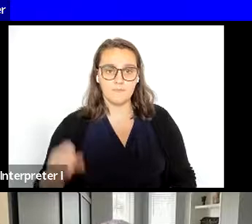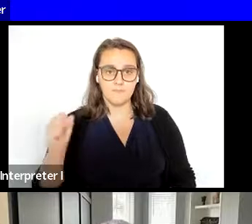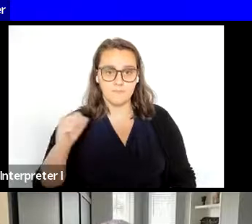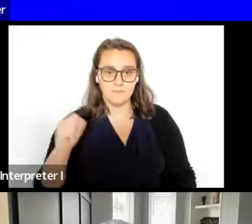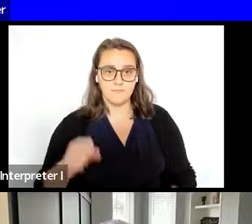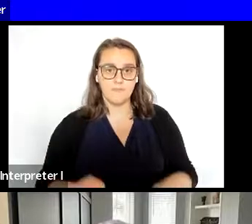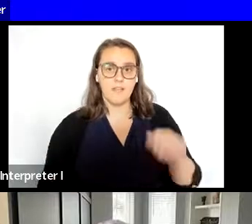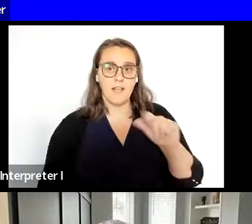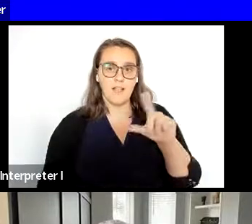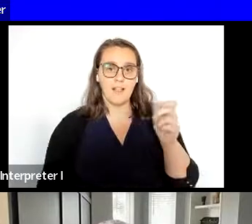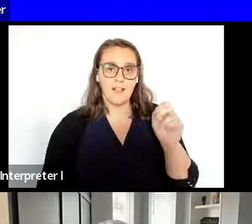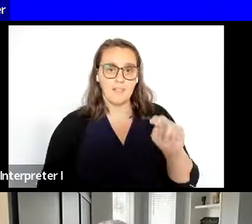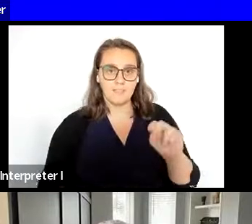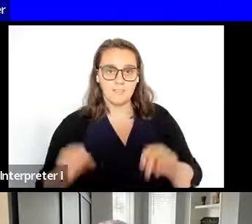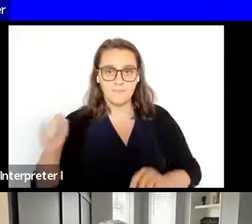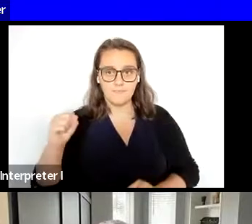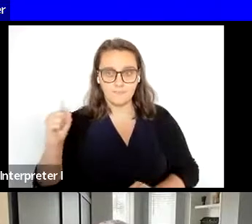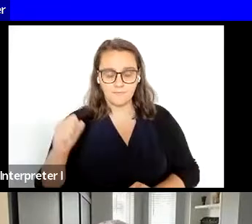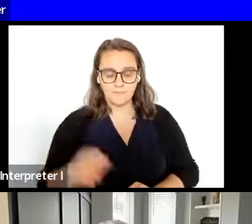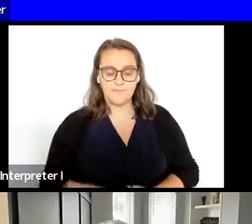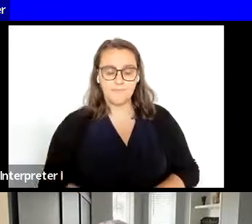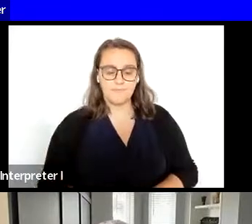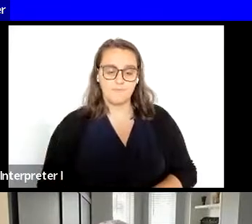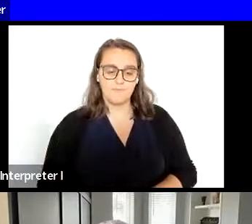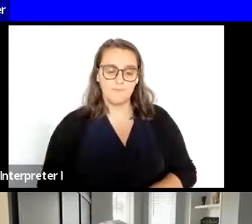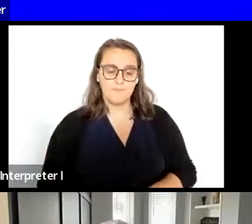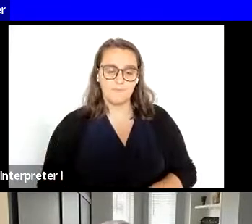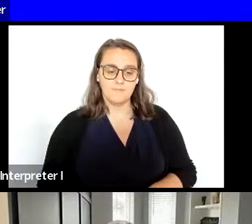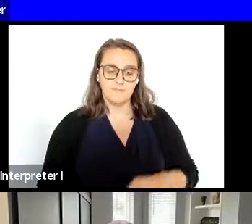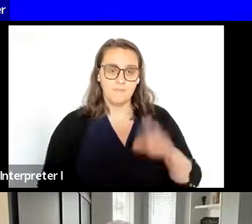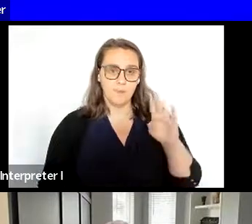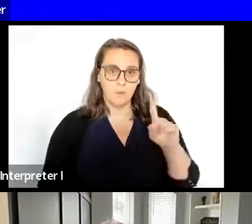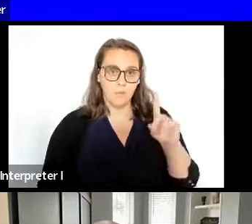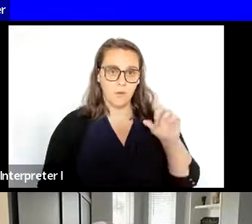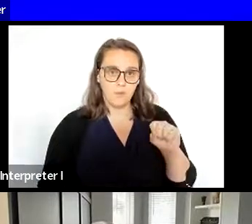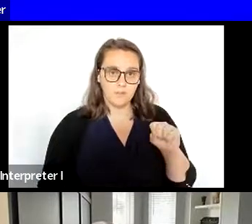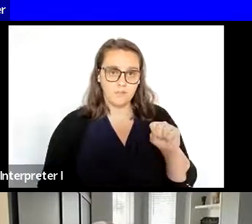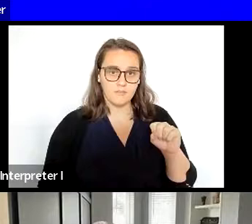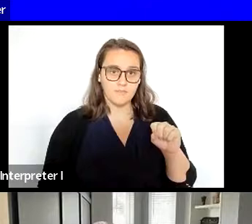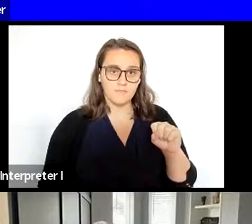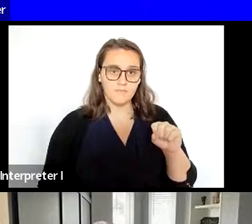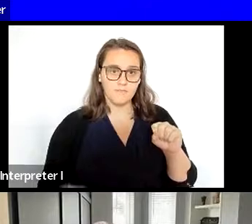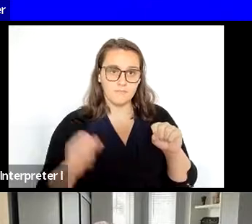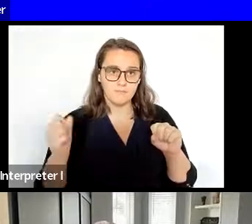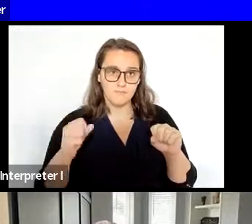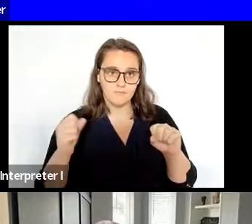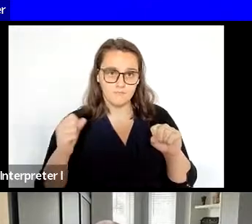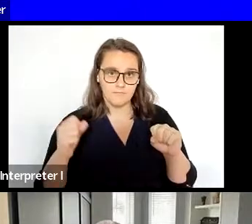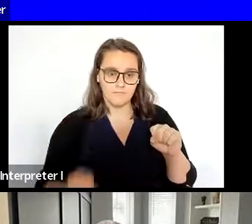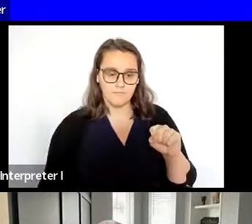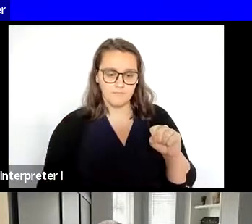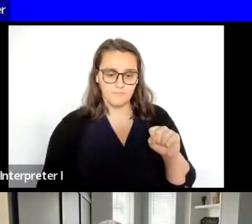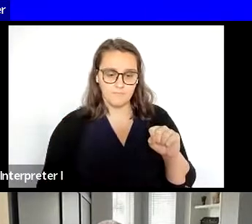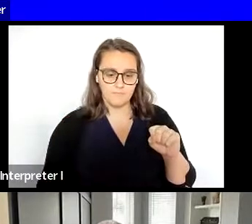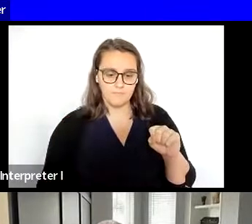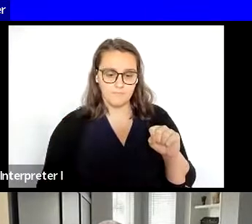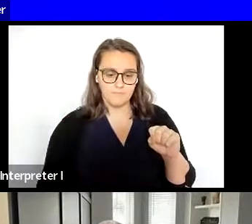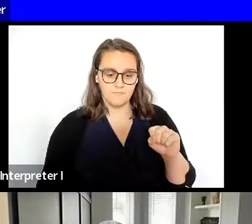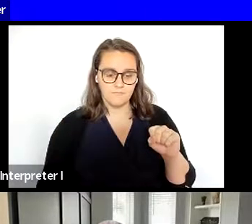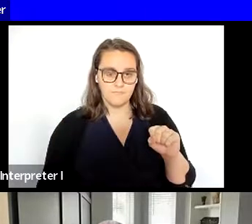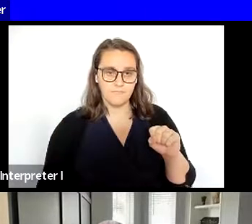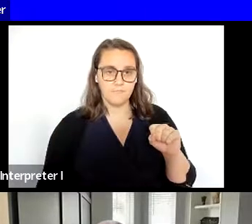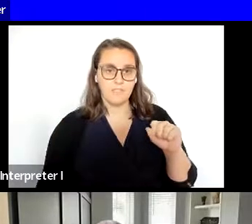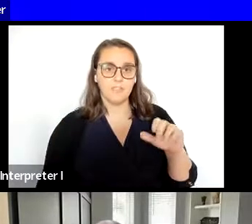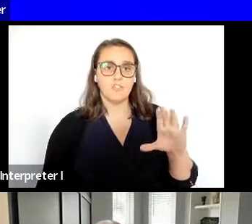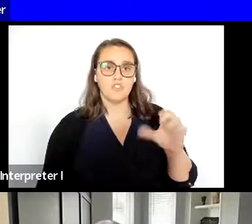Allen. Yes. Councilmember Allen votes yes. Councilmember Bonds. Yes. Councilmember Bonds votes yes. Councilmember